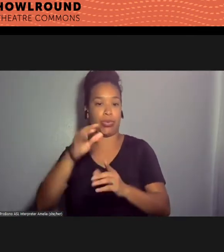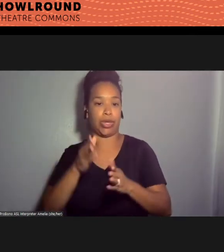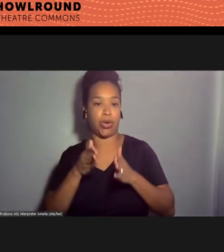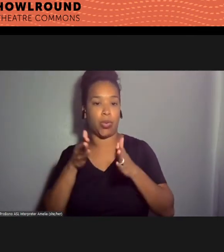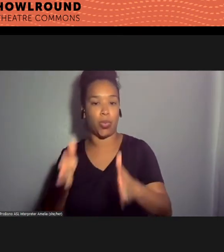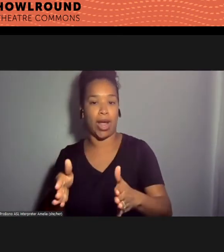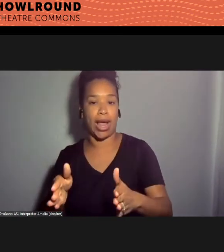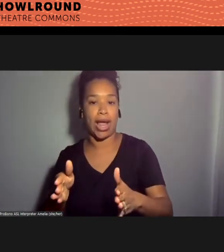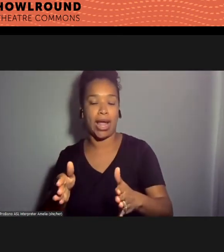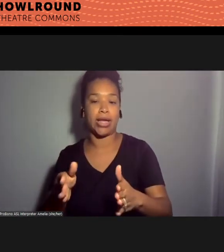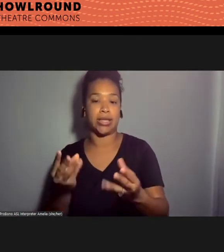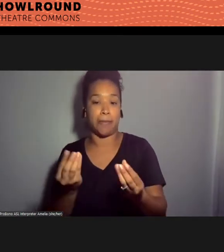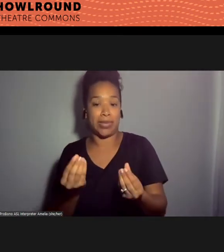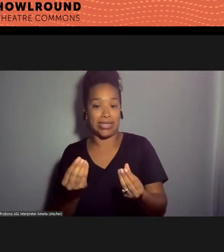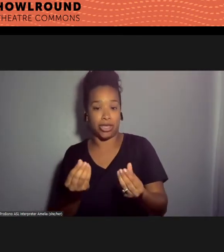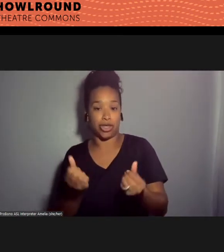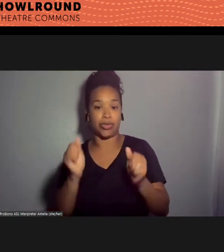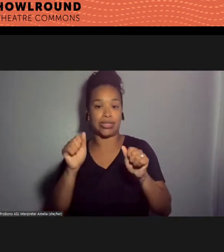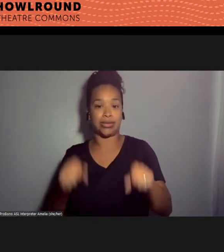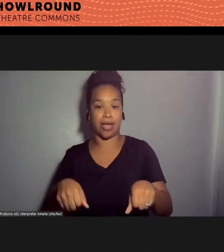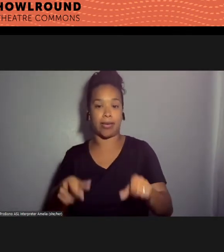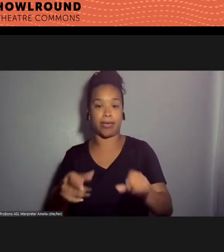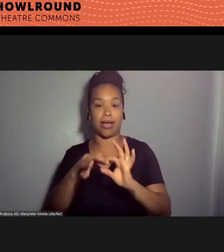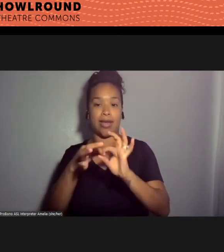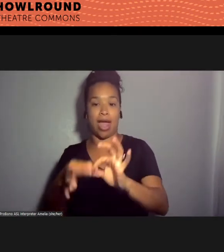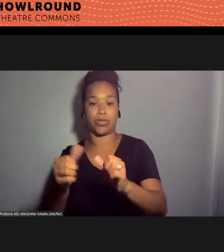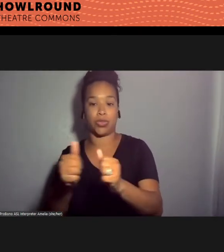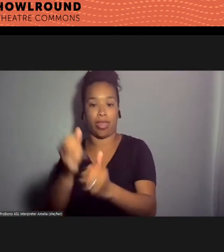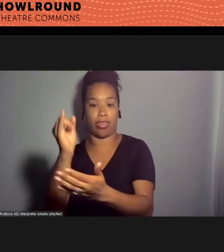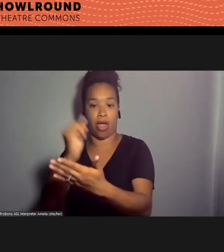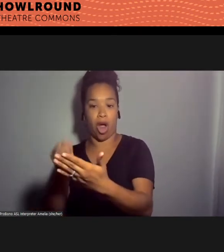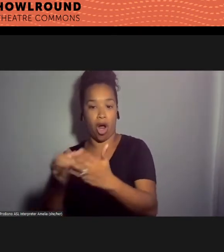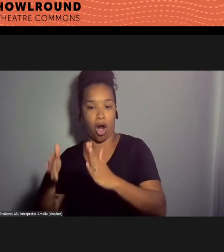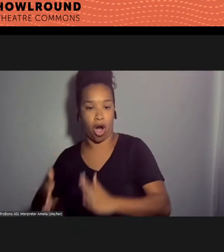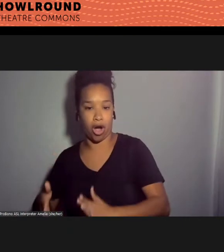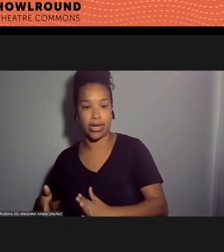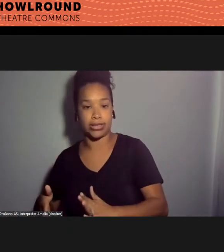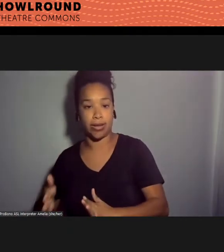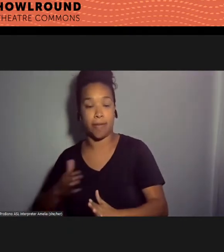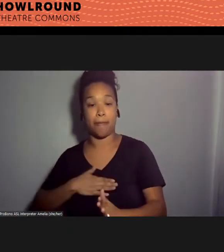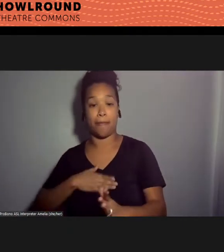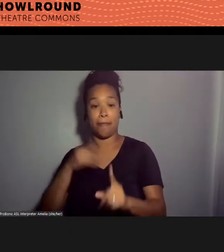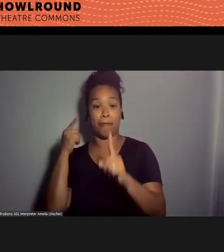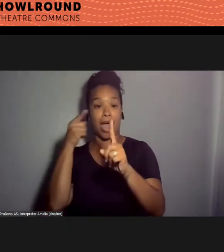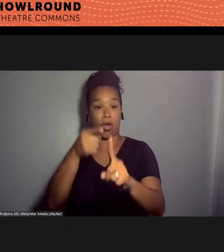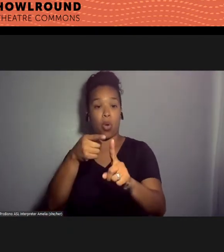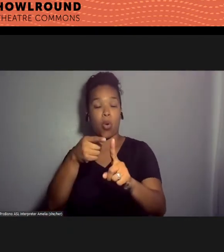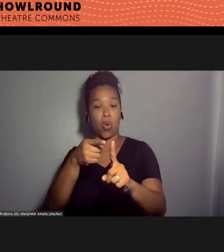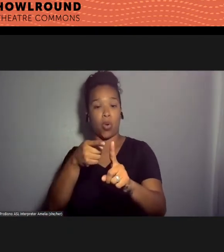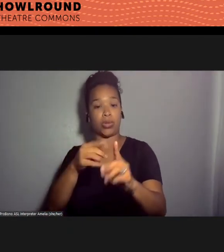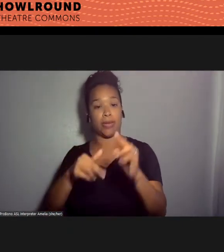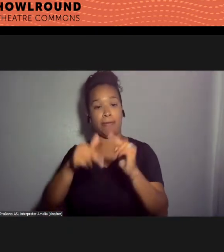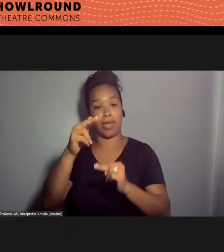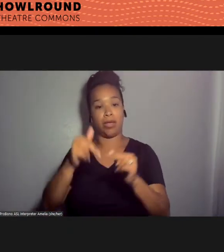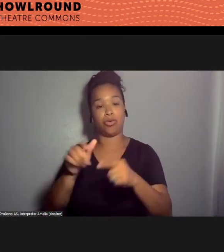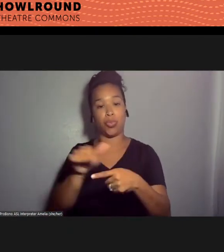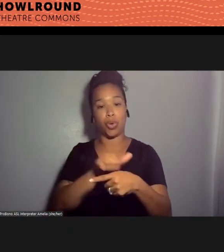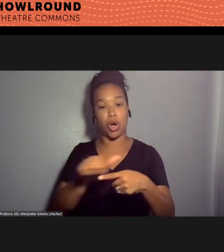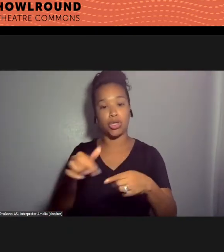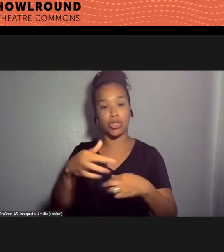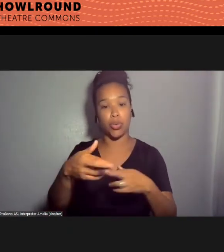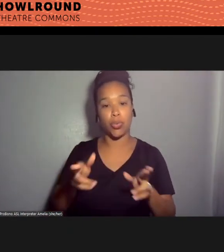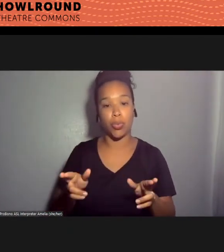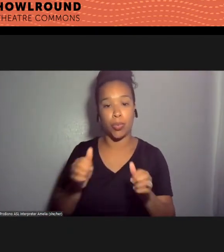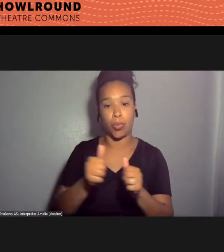artist instead of projected onto them. And my aim is to build a rehearsal room where there is a rigorous